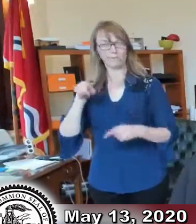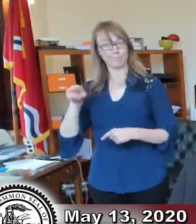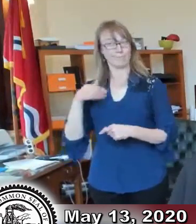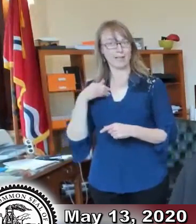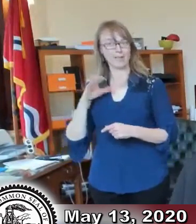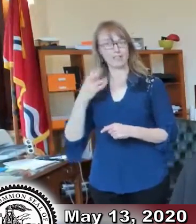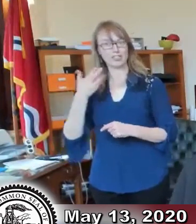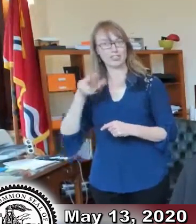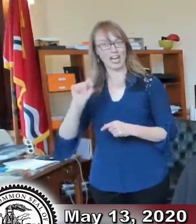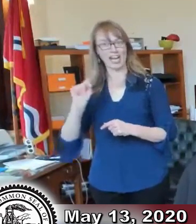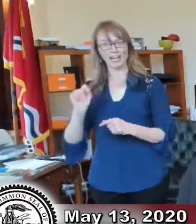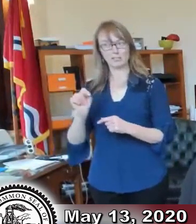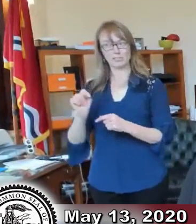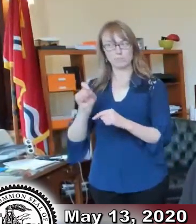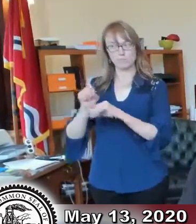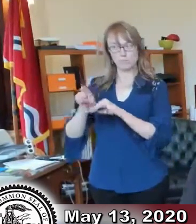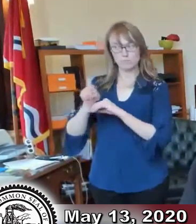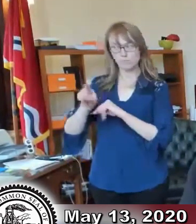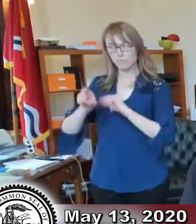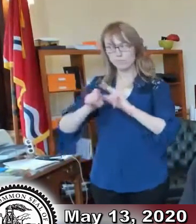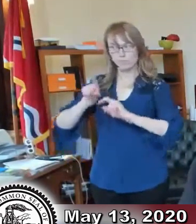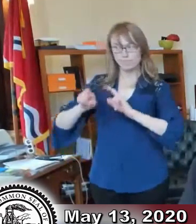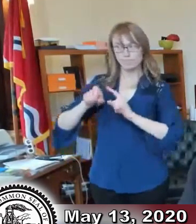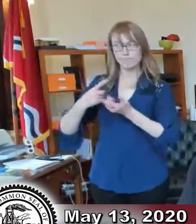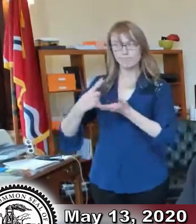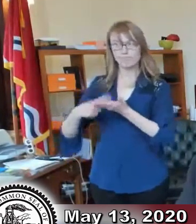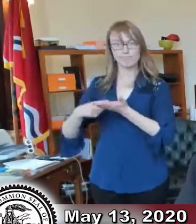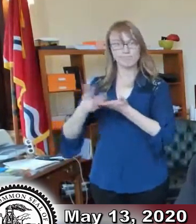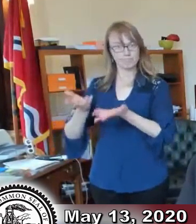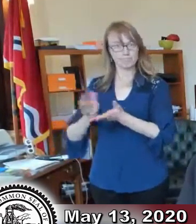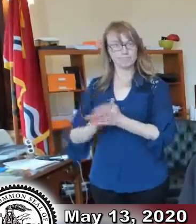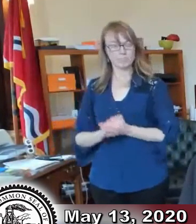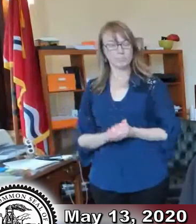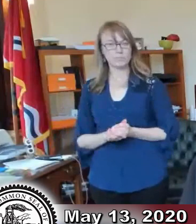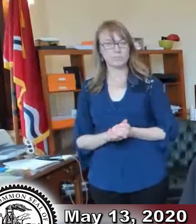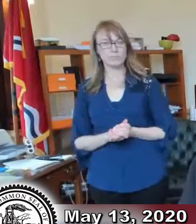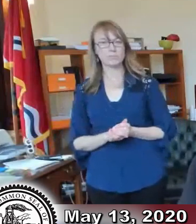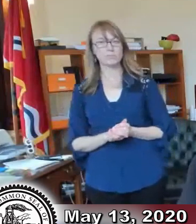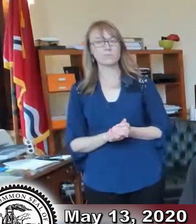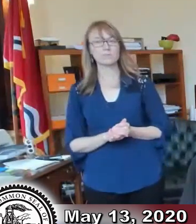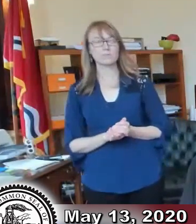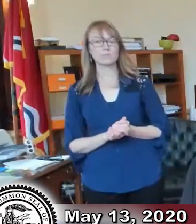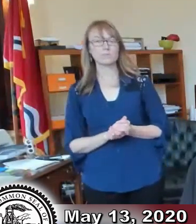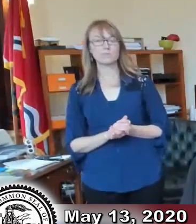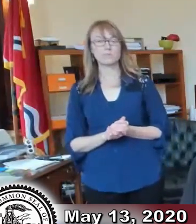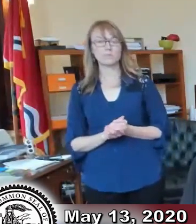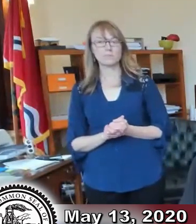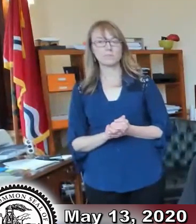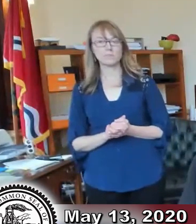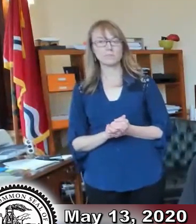their website, so you can ask them specific questions. But for most people,